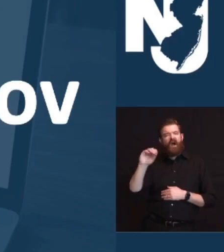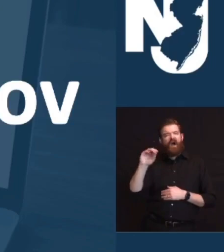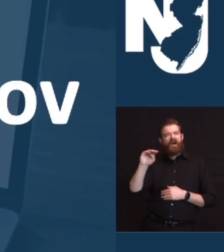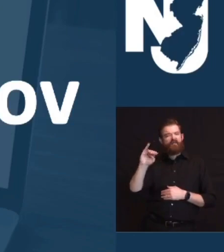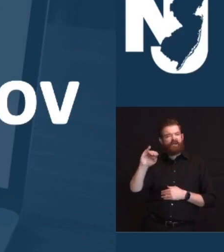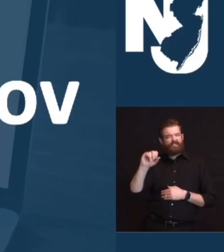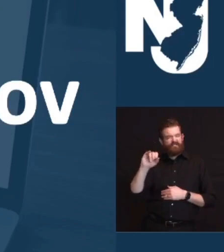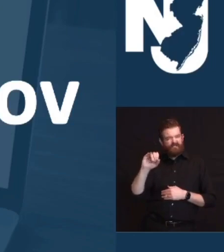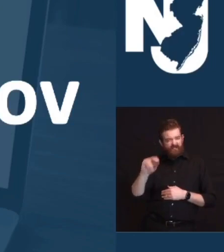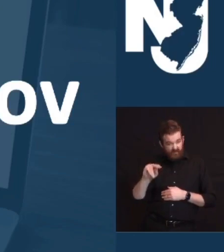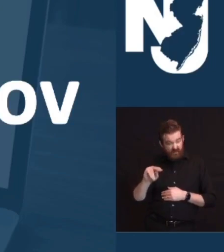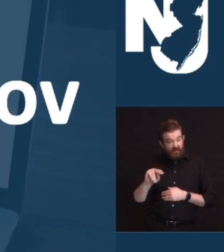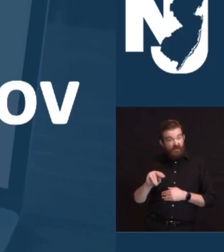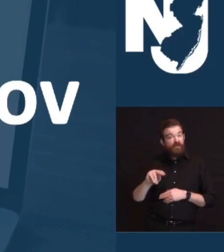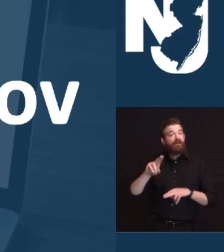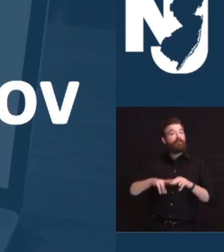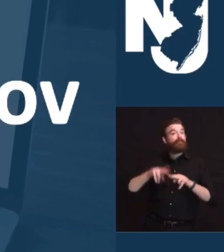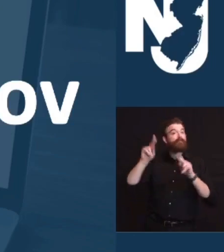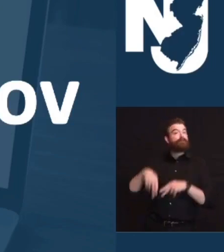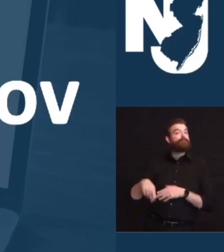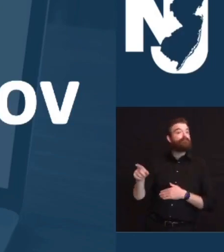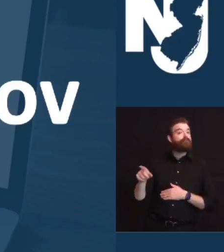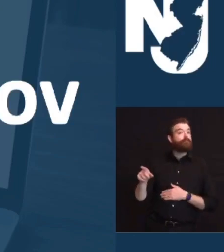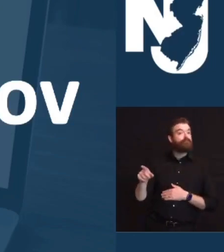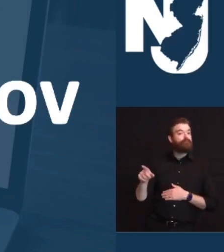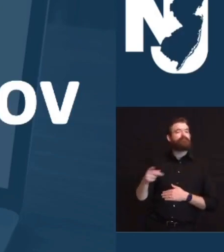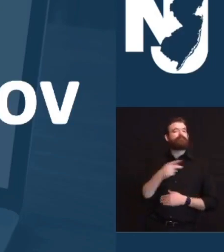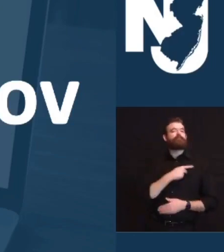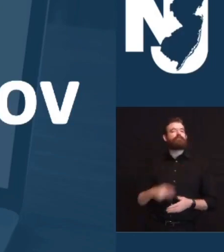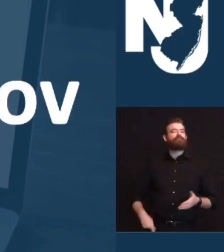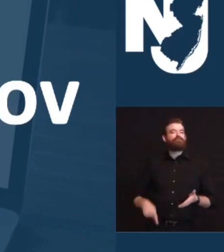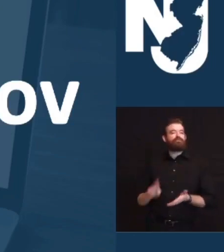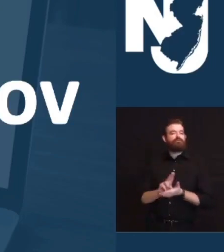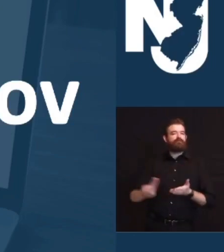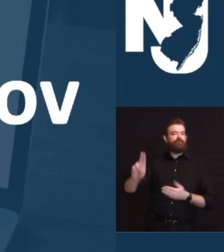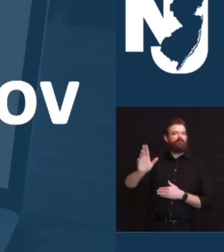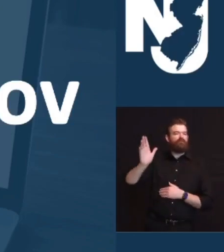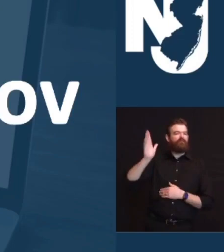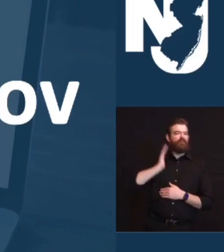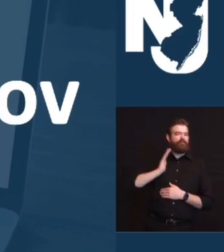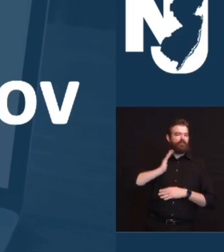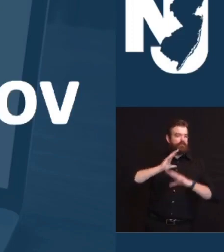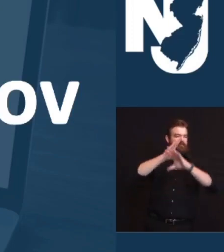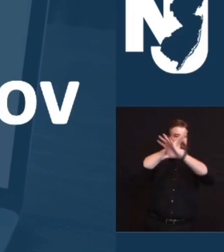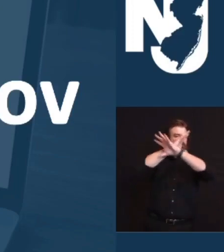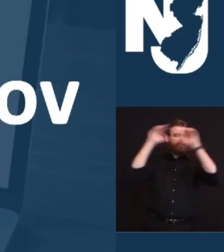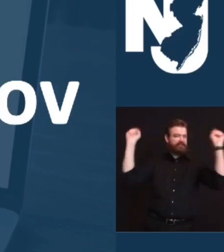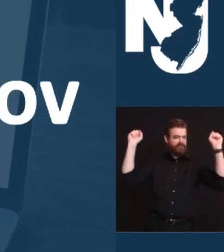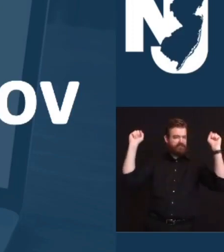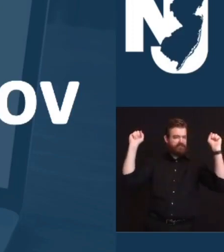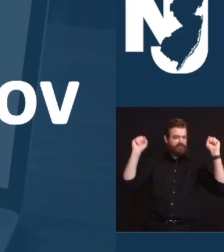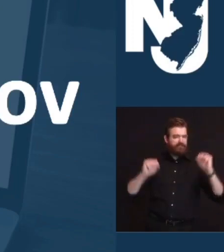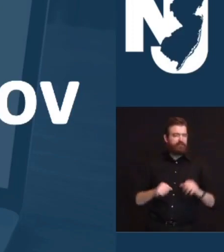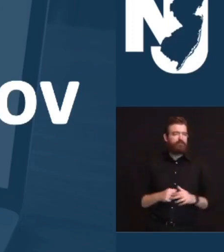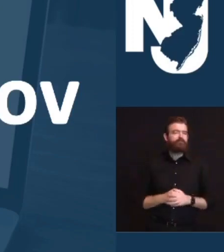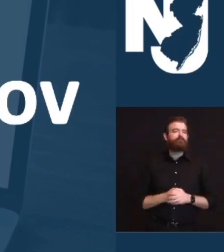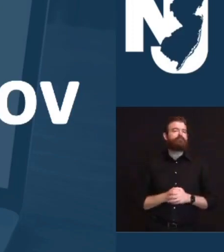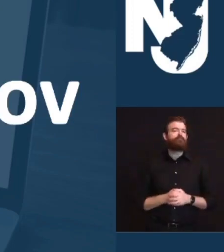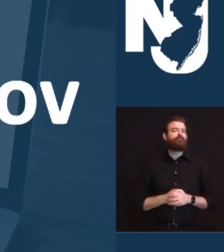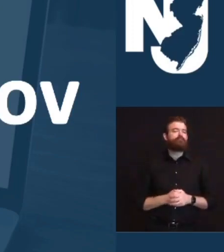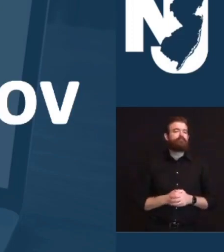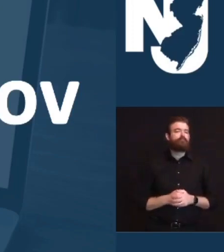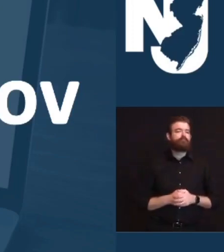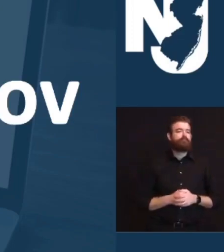Princeton, and Ken Frazier, CEO of Merck. The council is co-chaired by Ken and Charlie Lowry, the CEO of Prudential. We had a bunch of